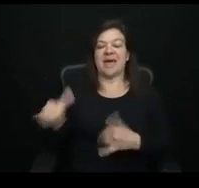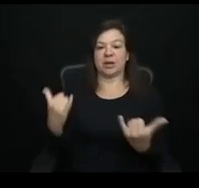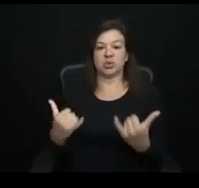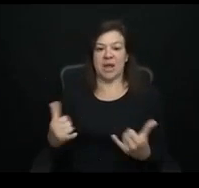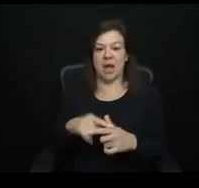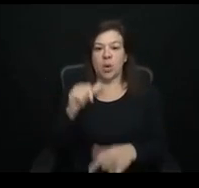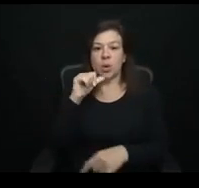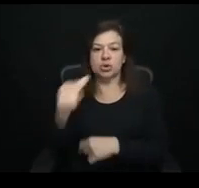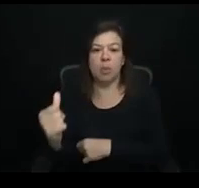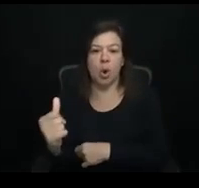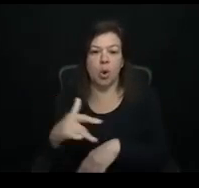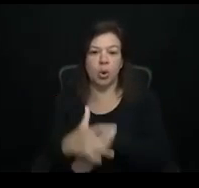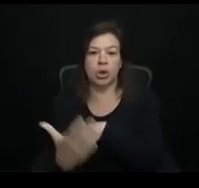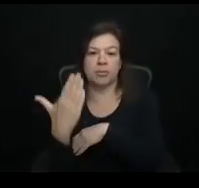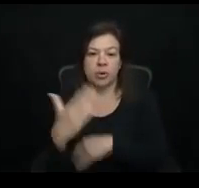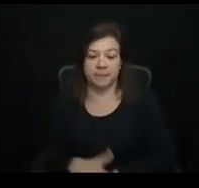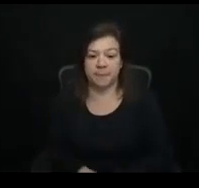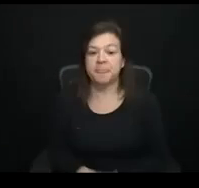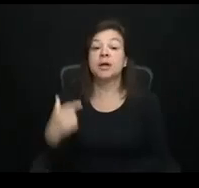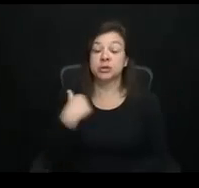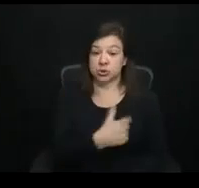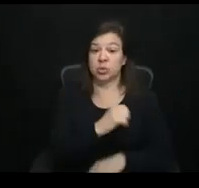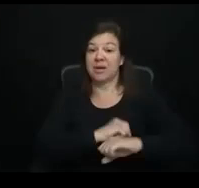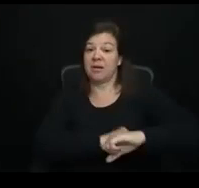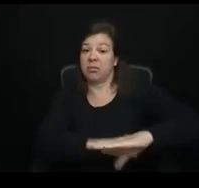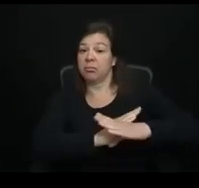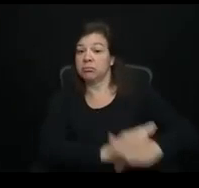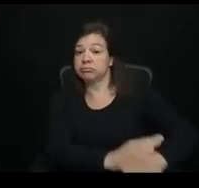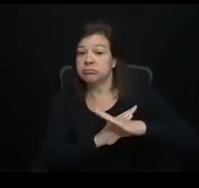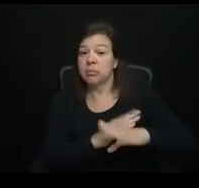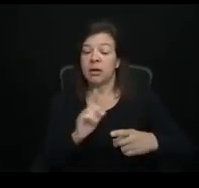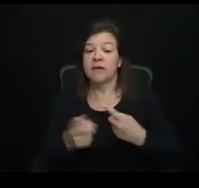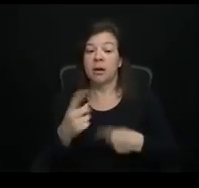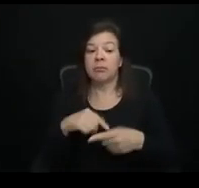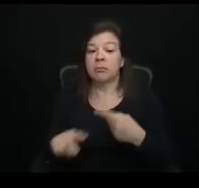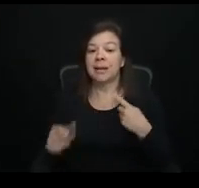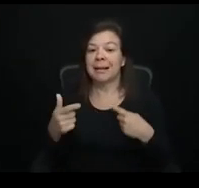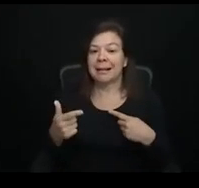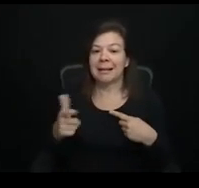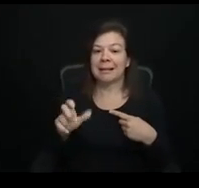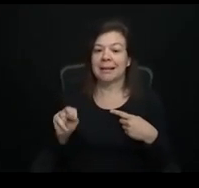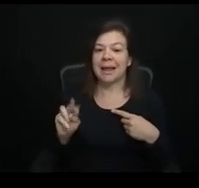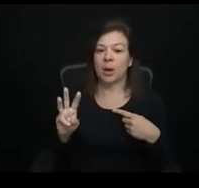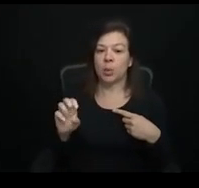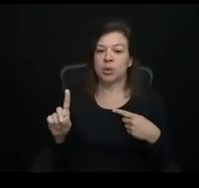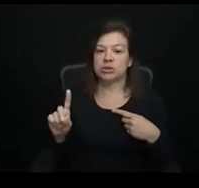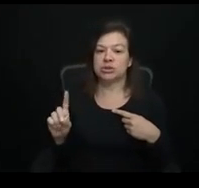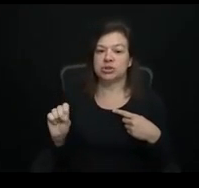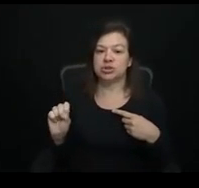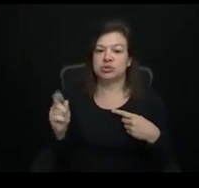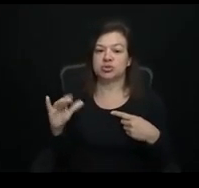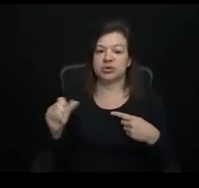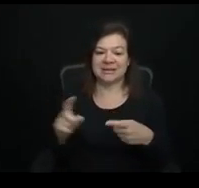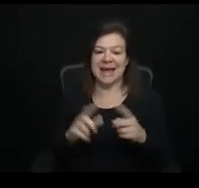gives us the ability to say we've locked it off from coming back towards Glenwood Springs and having to use this contingency line that I've